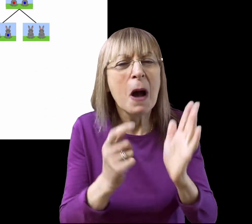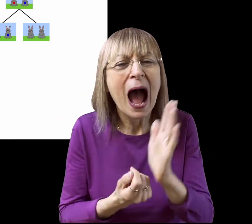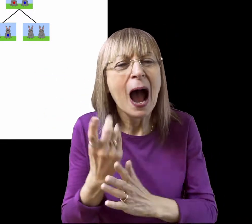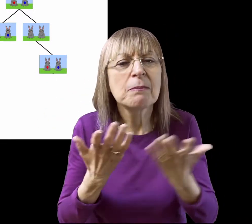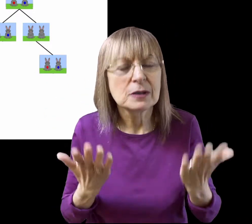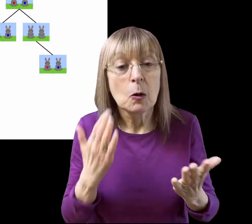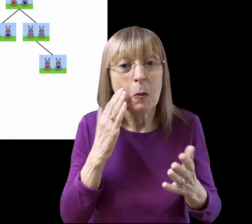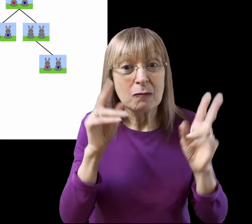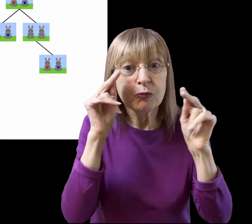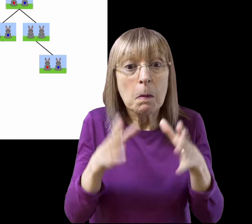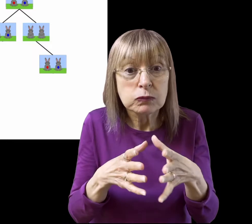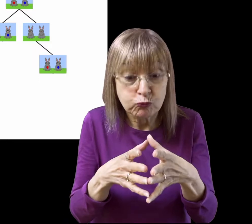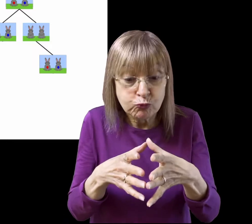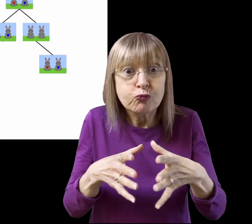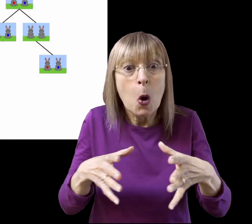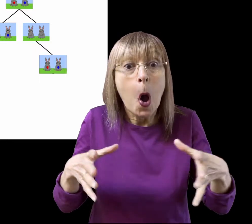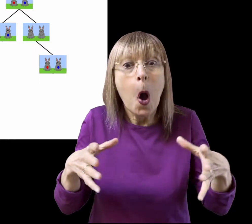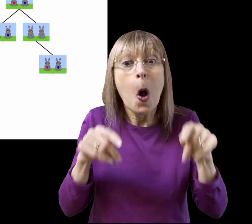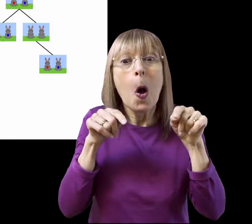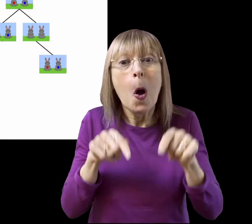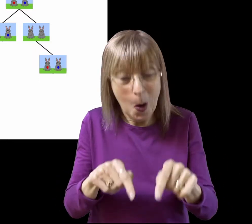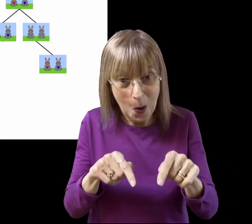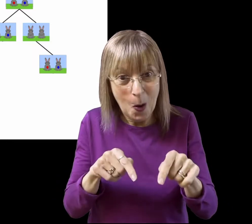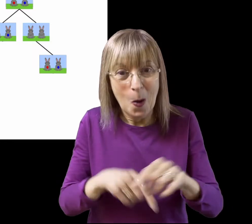next? These ones grow up